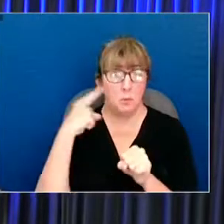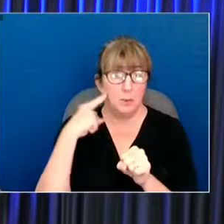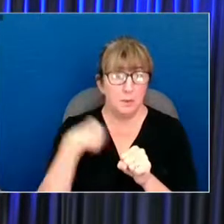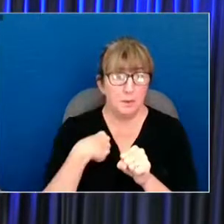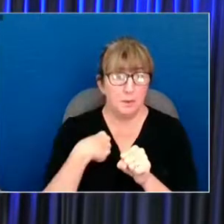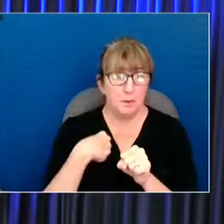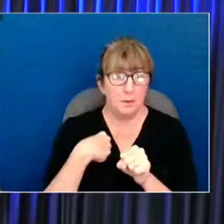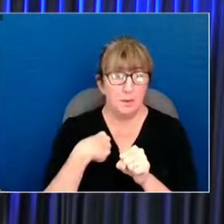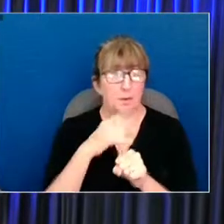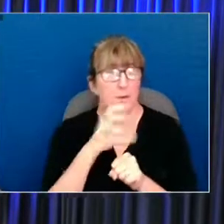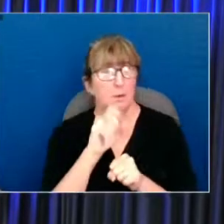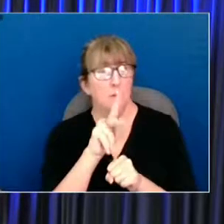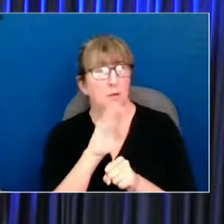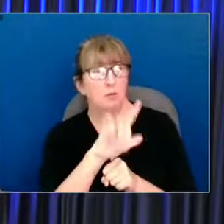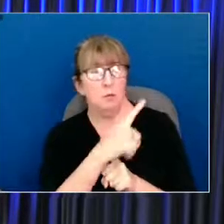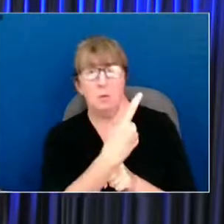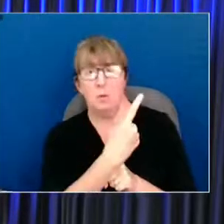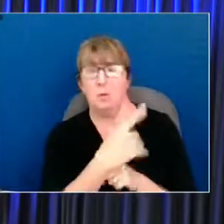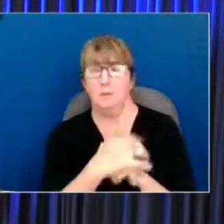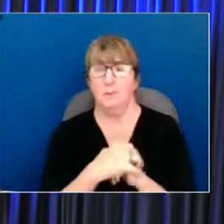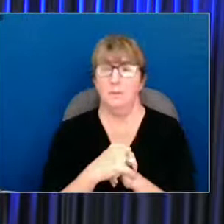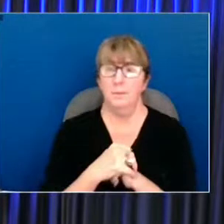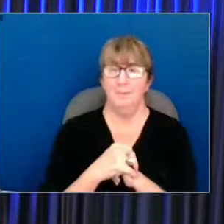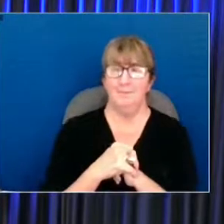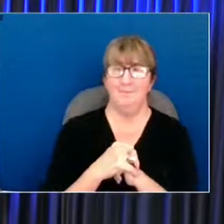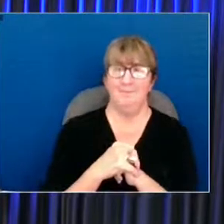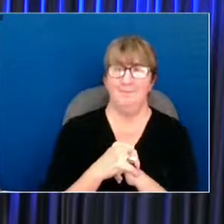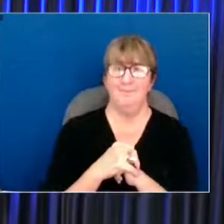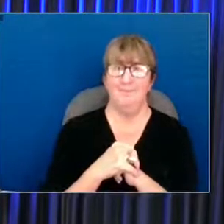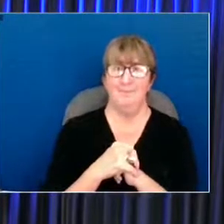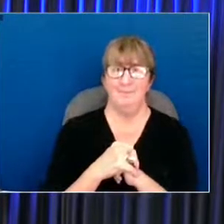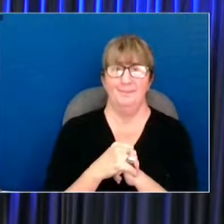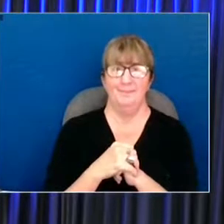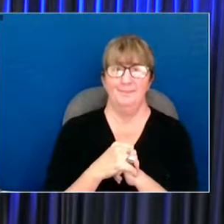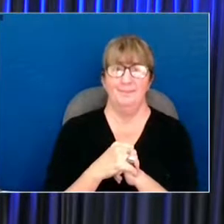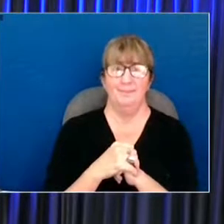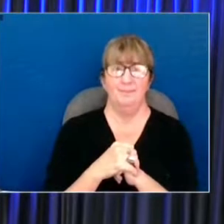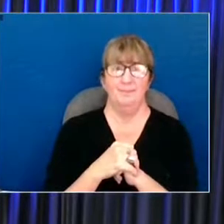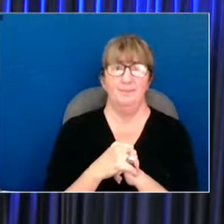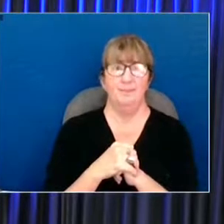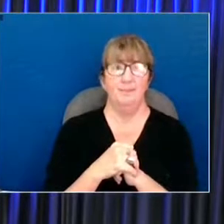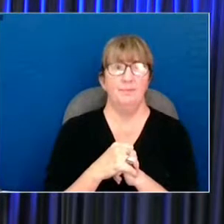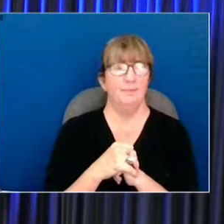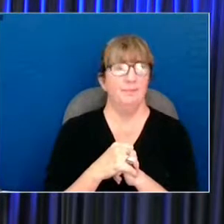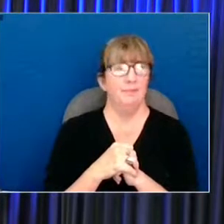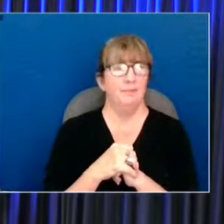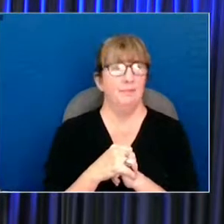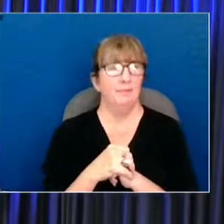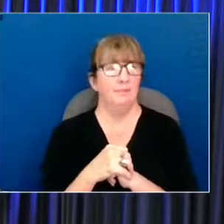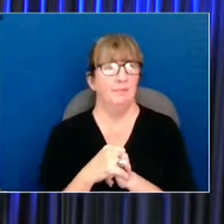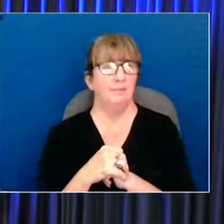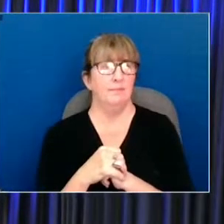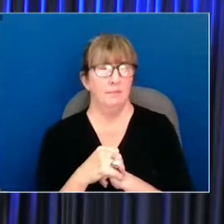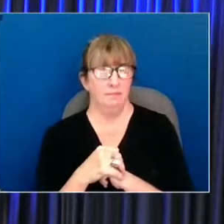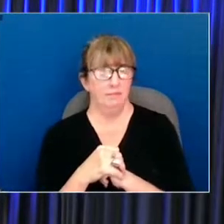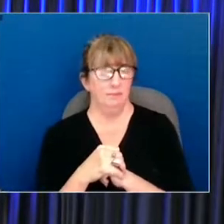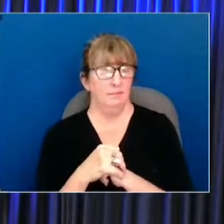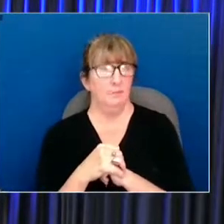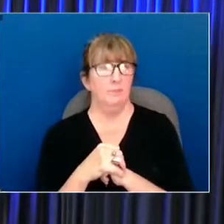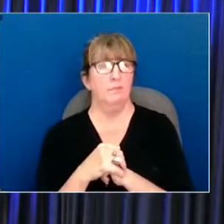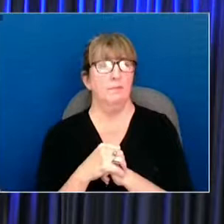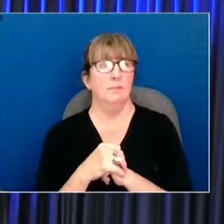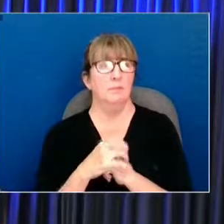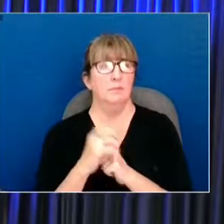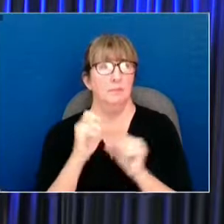Control 1. Can you please pan the camera So you see how I to have the this? right That's a the tiny flag bit, spreader. please? And tilt down.